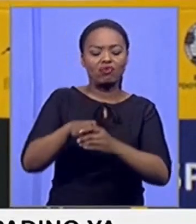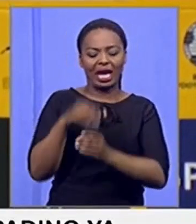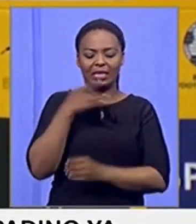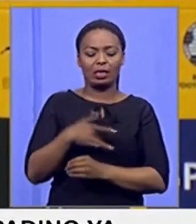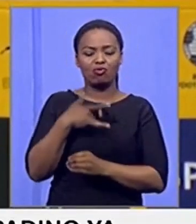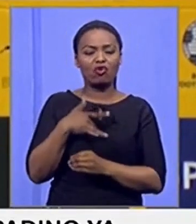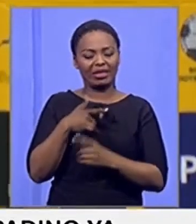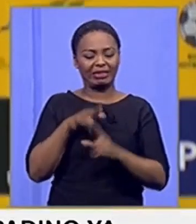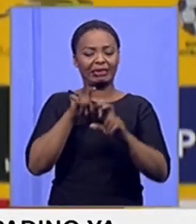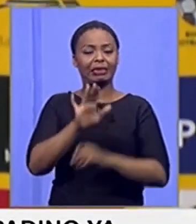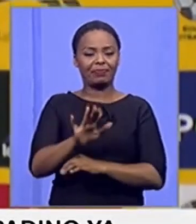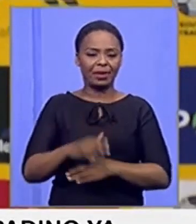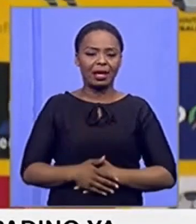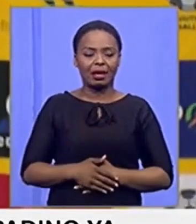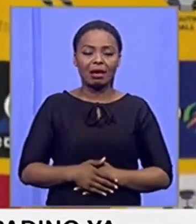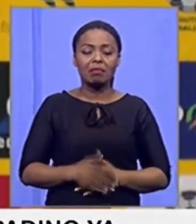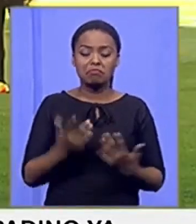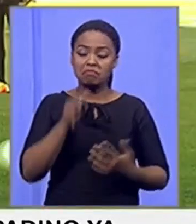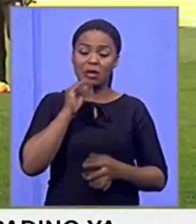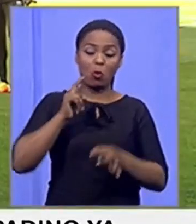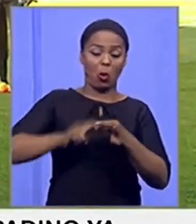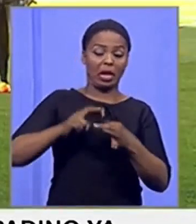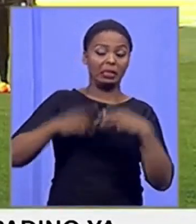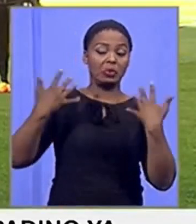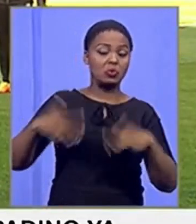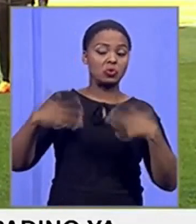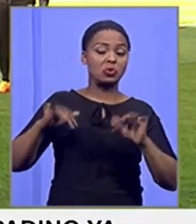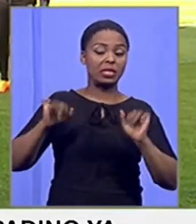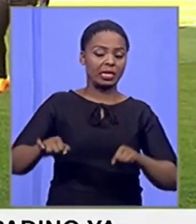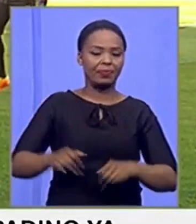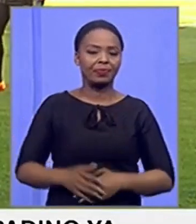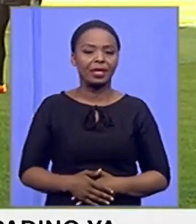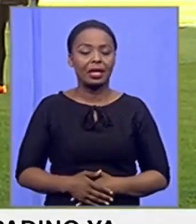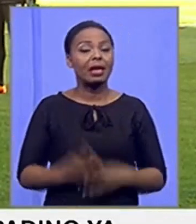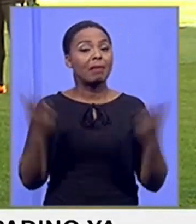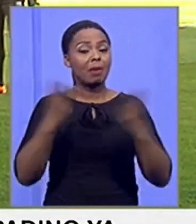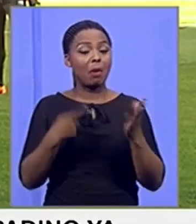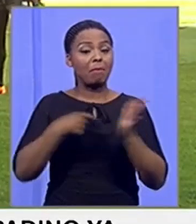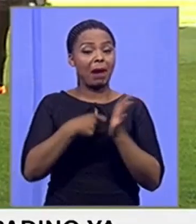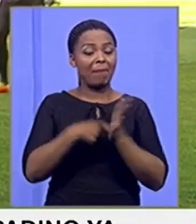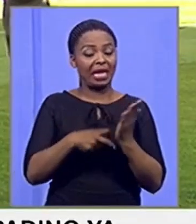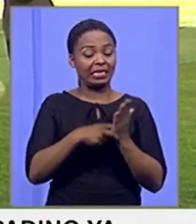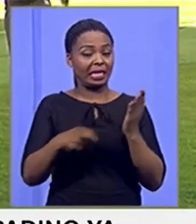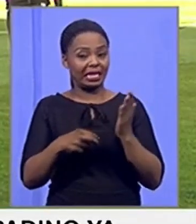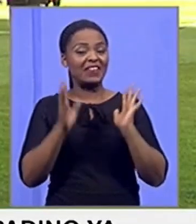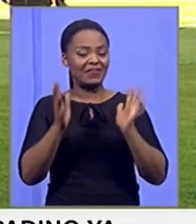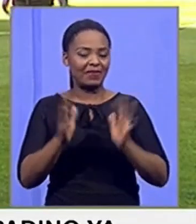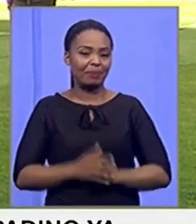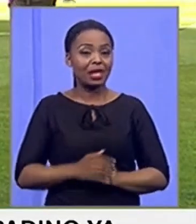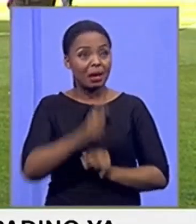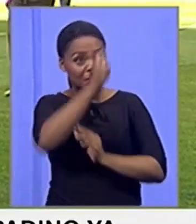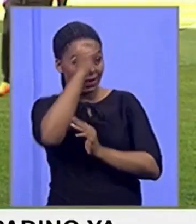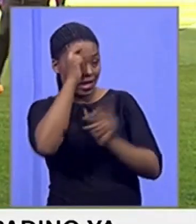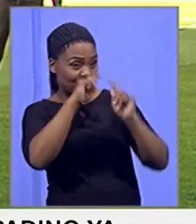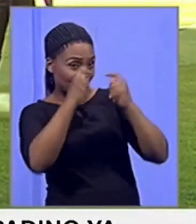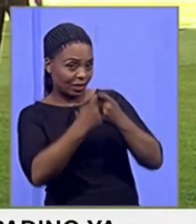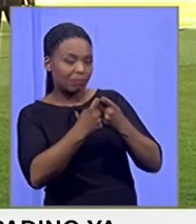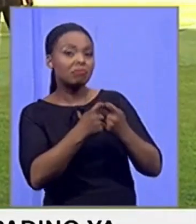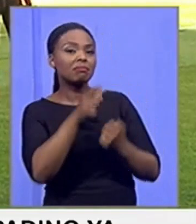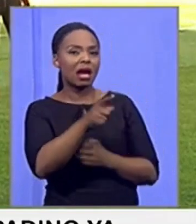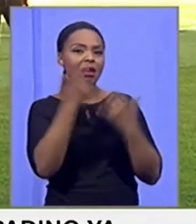that means that you have much quality. Batho ba rekile ditekete ka bontši gomme Bafana ba swanetse